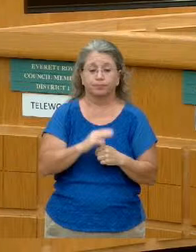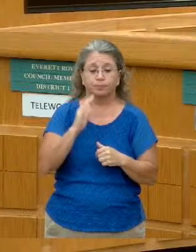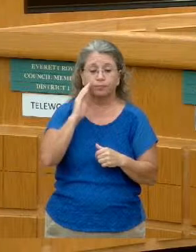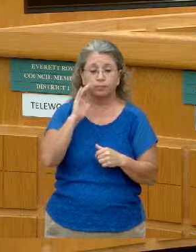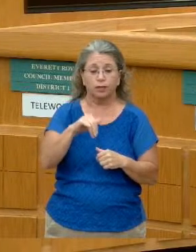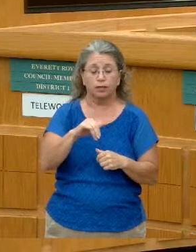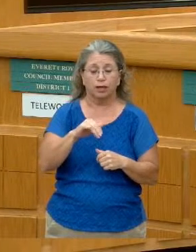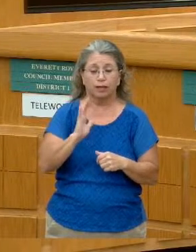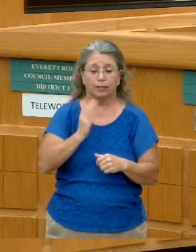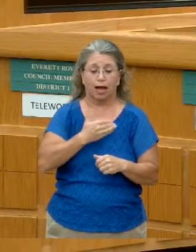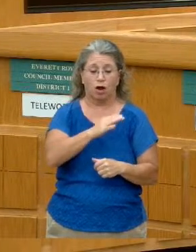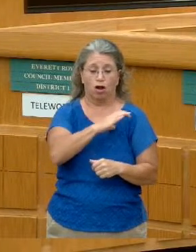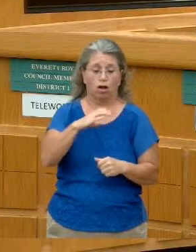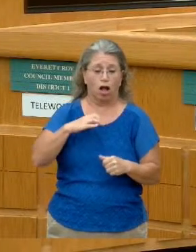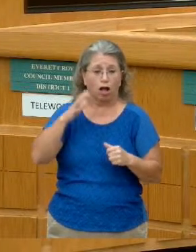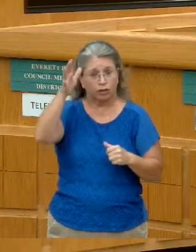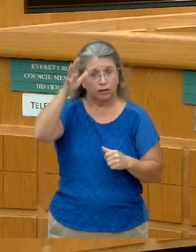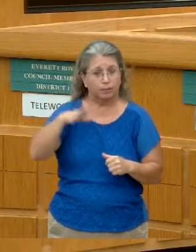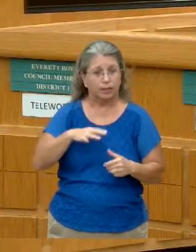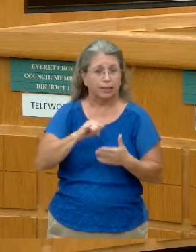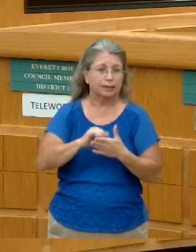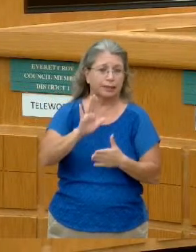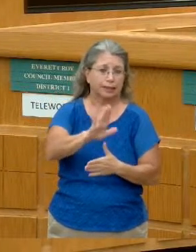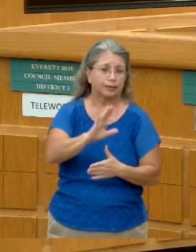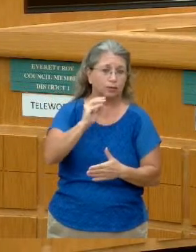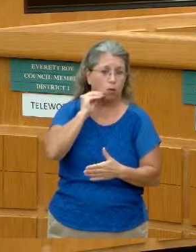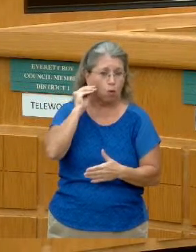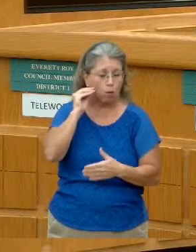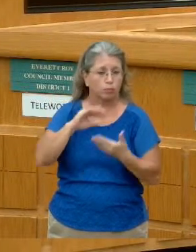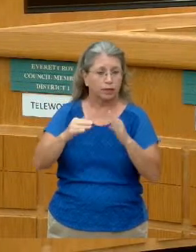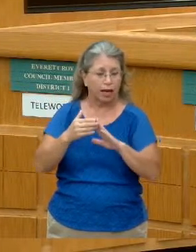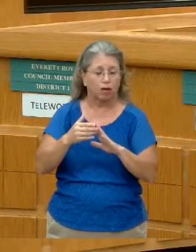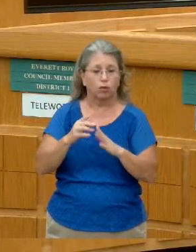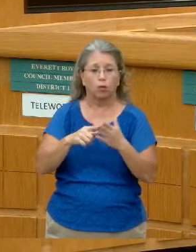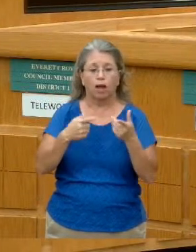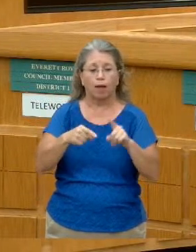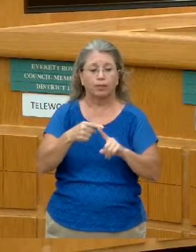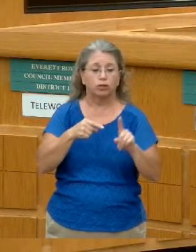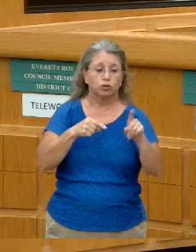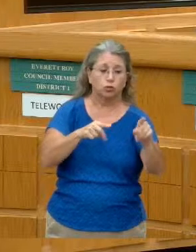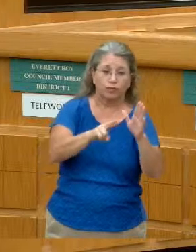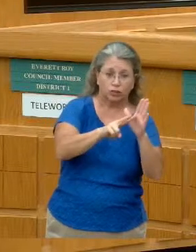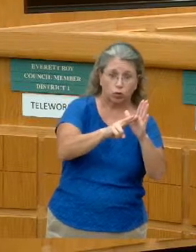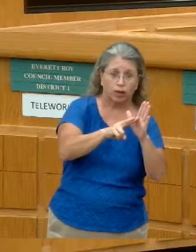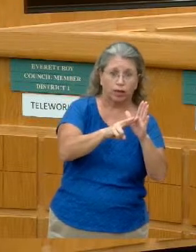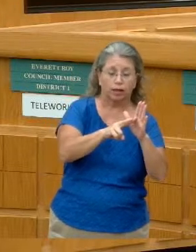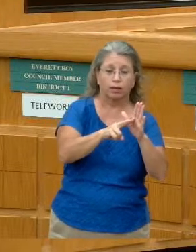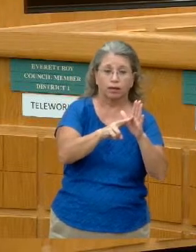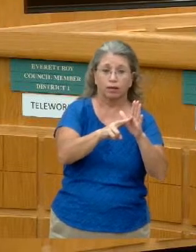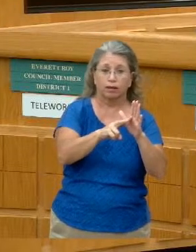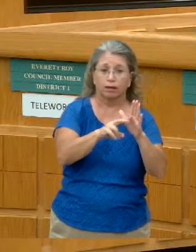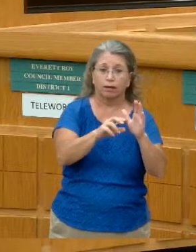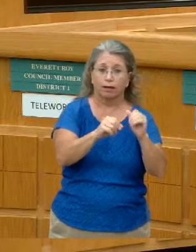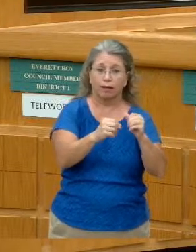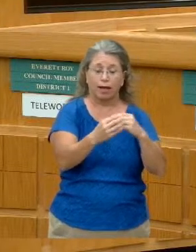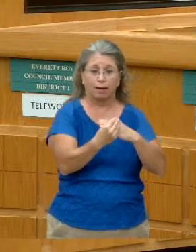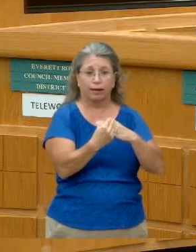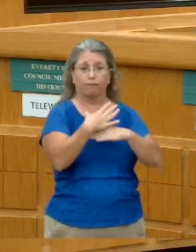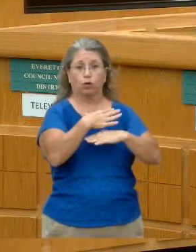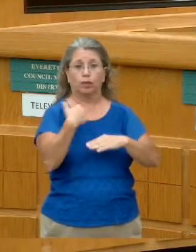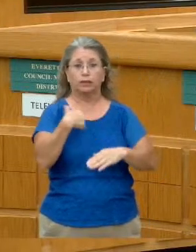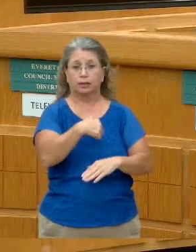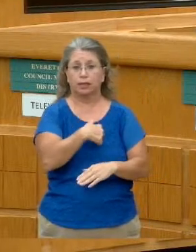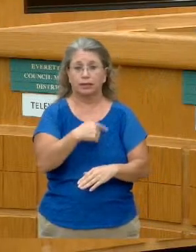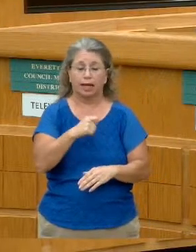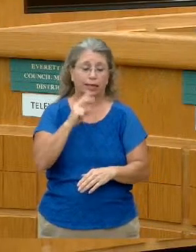his hometown, it's our congressional district, and what happens to them matters to us. So that's scary to me. I need to look at their